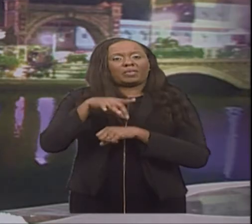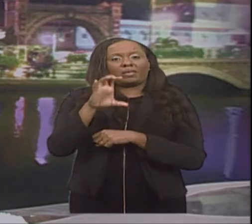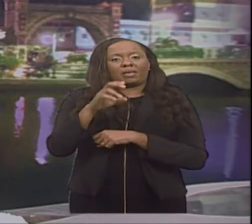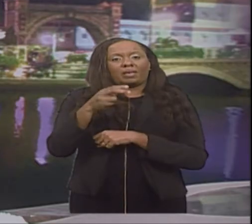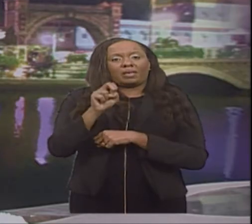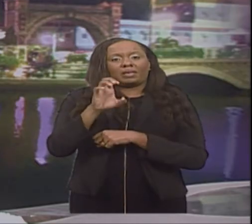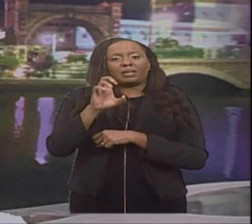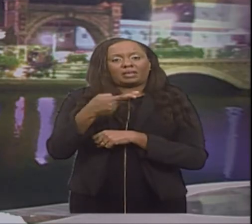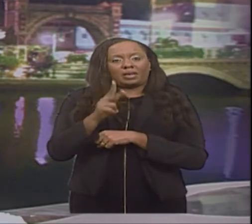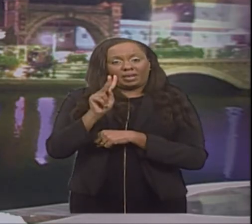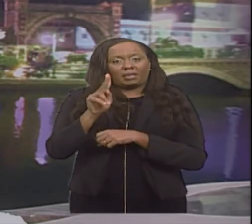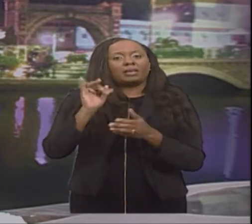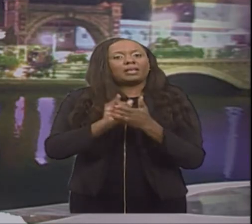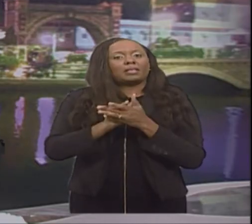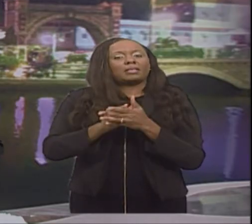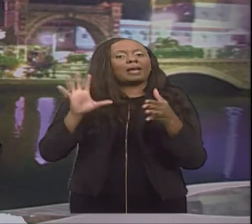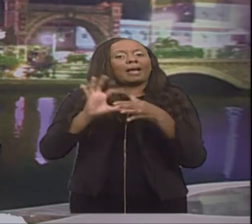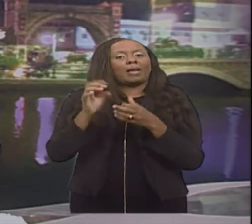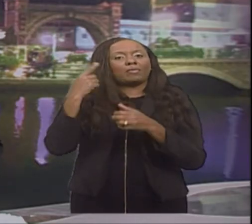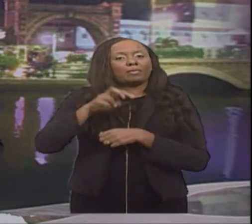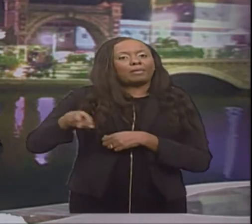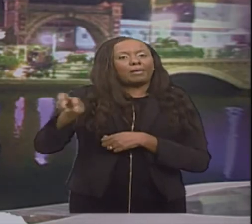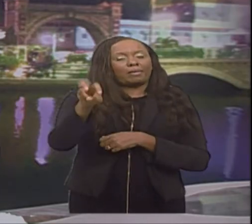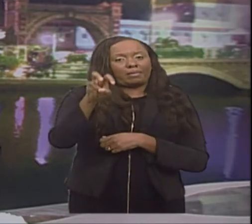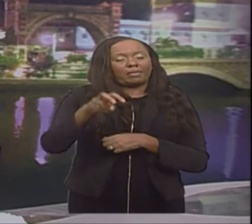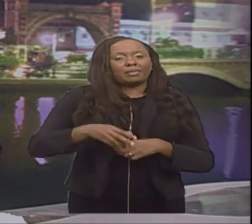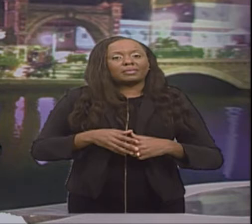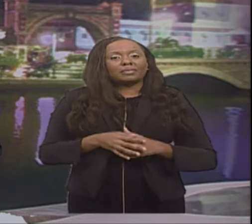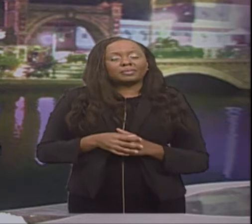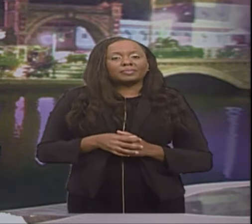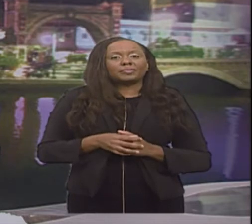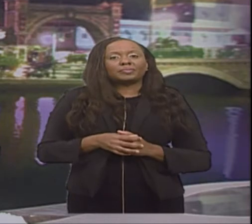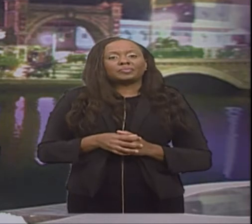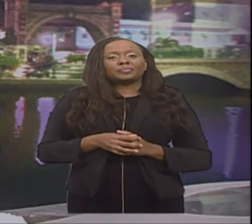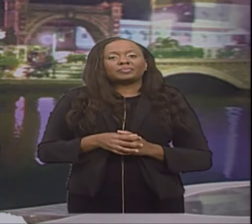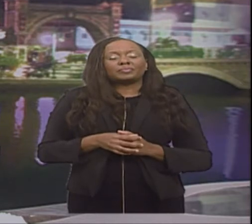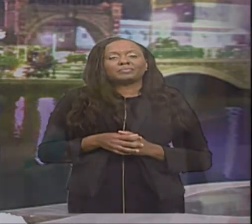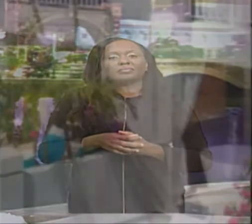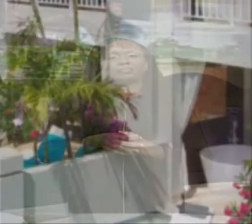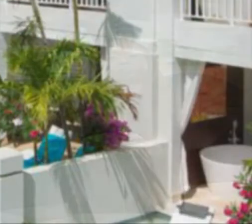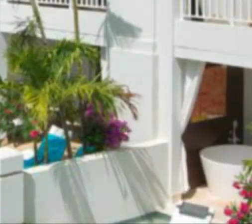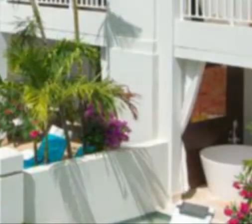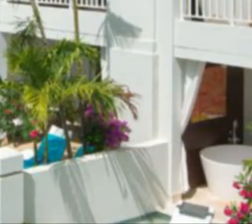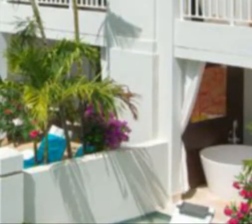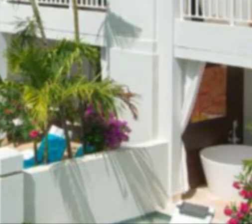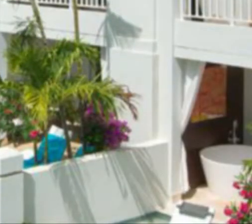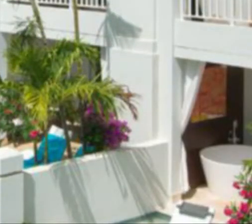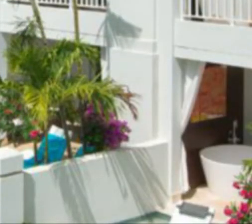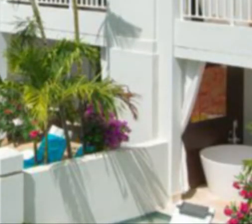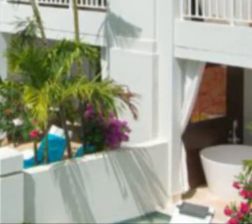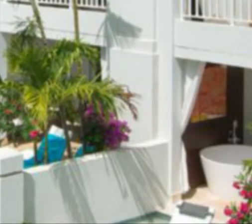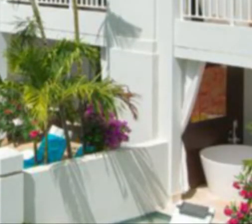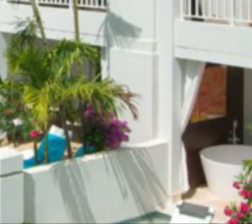certification and advisory group for travel and tourism. In addition to its six resorts holding master certification, the hotel chain